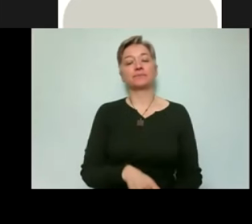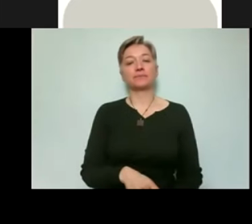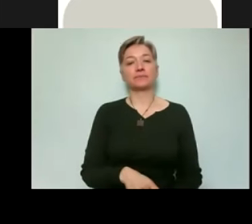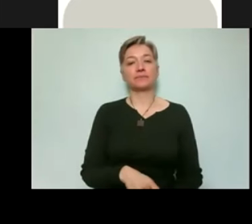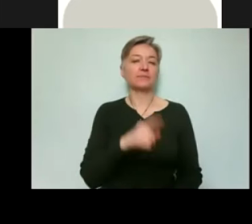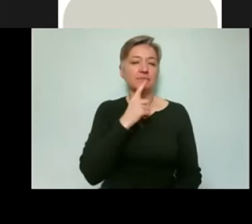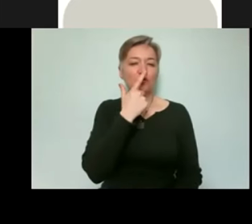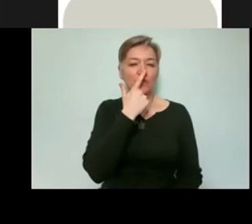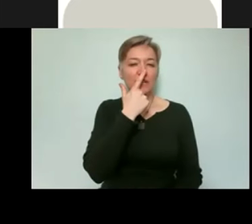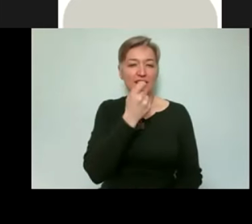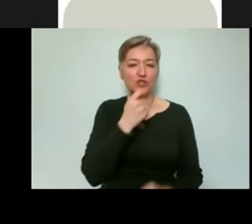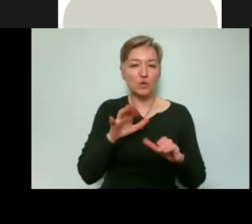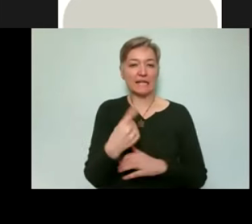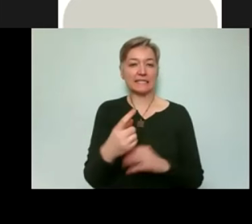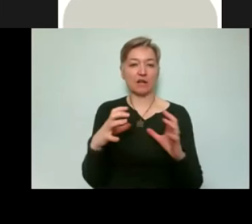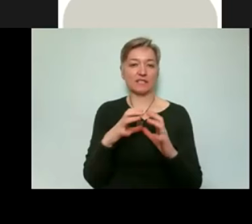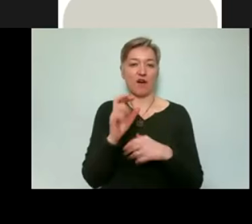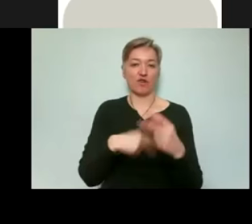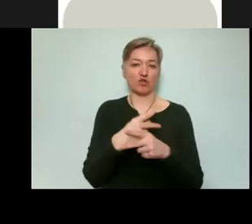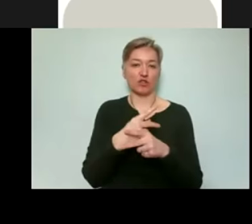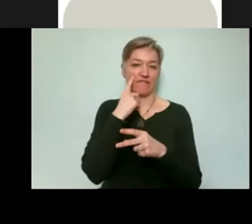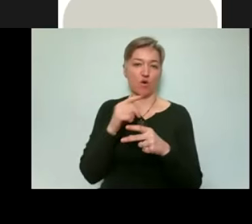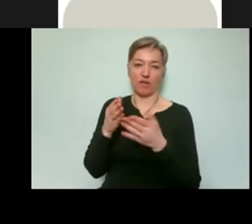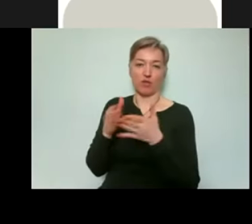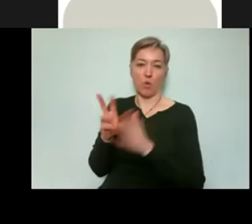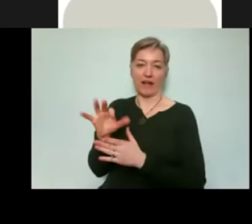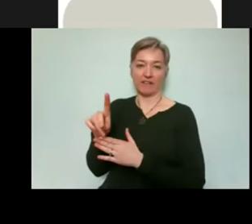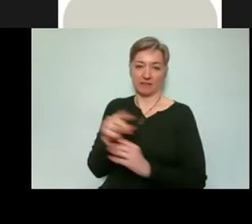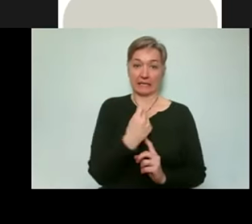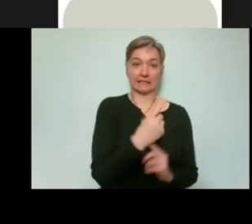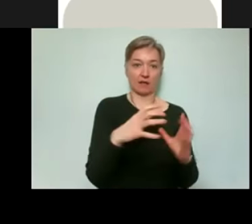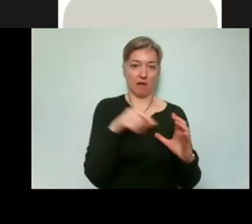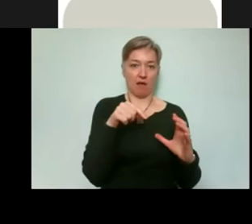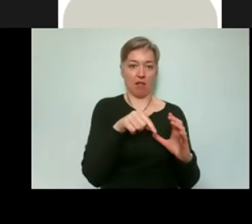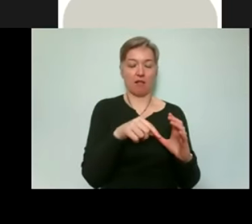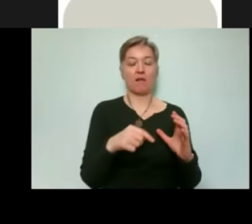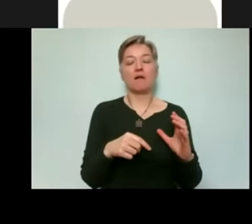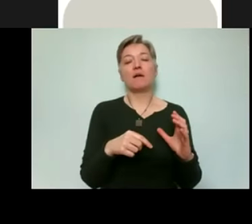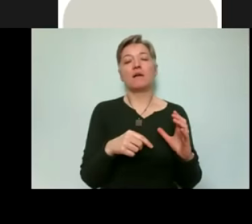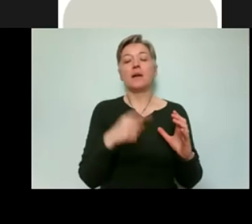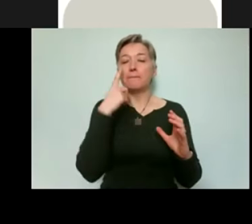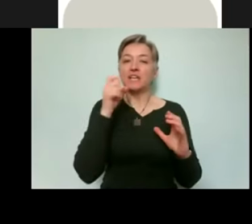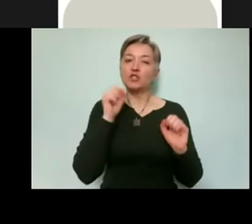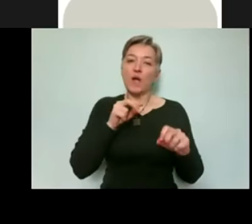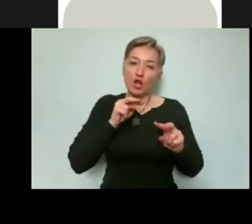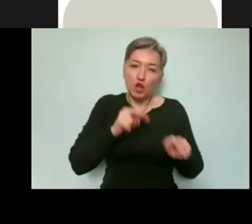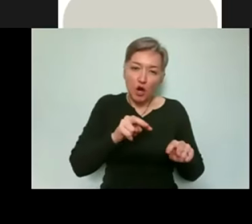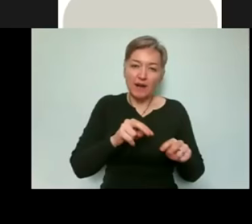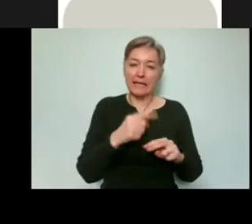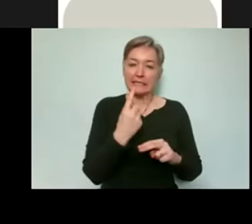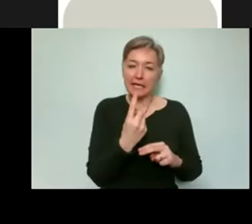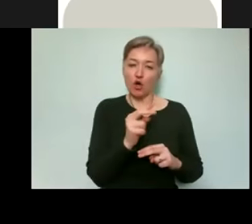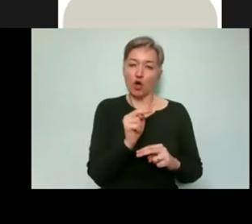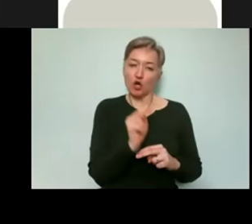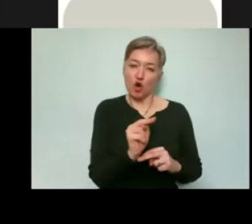it's really interesting to do the single cell version of the wide field experiment that I've been talking about, because you can look at the level of single neurons and